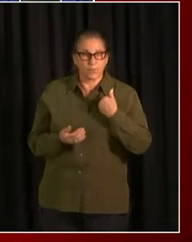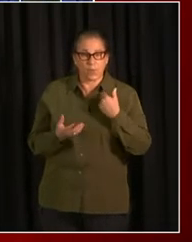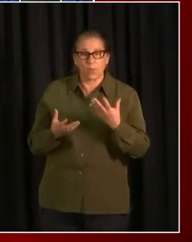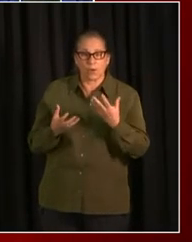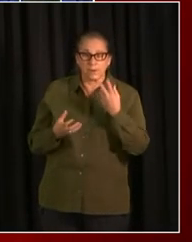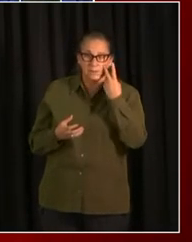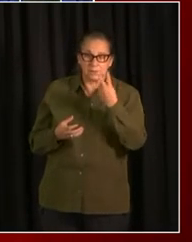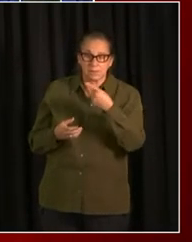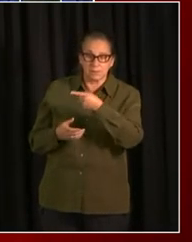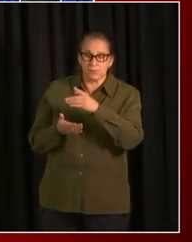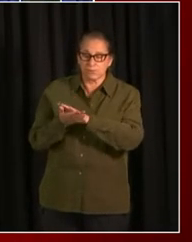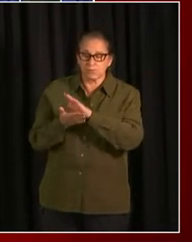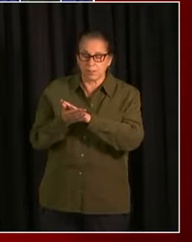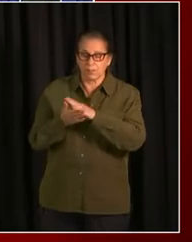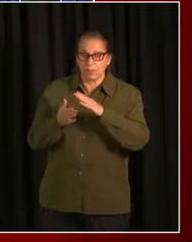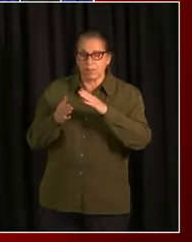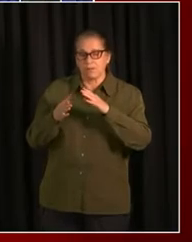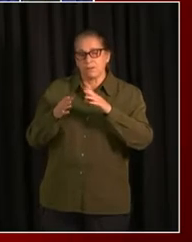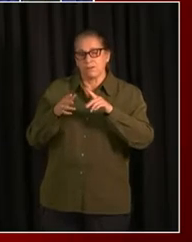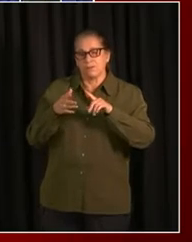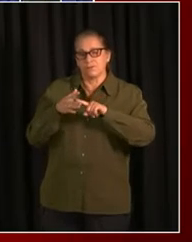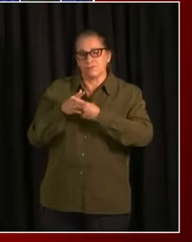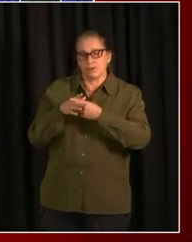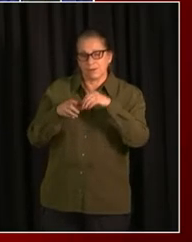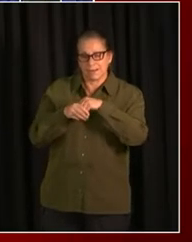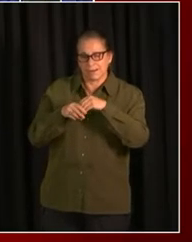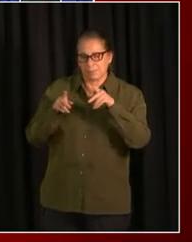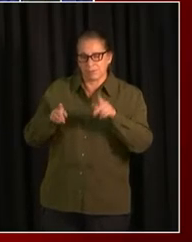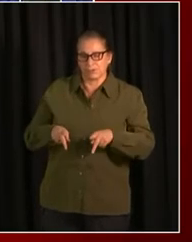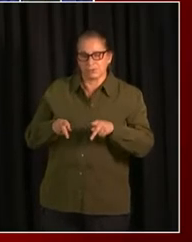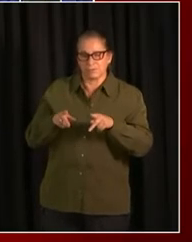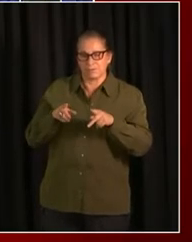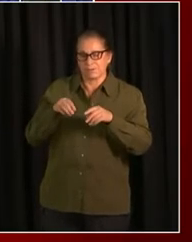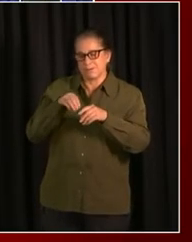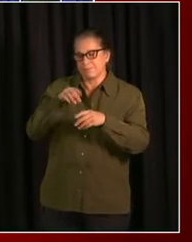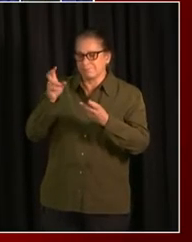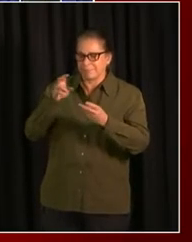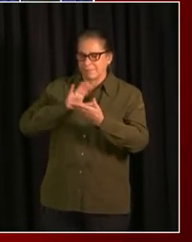to the second term at DCPS, which is on November 9th.